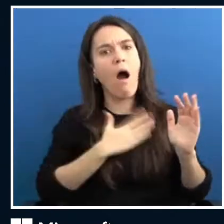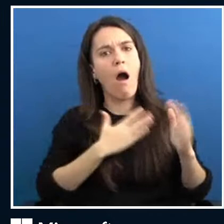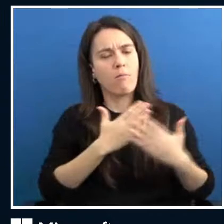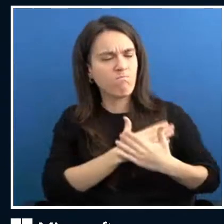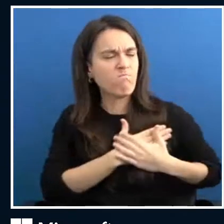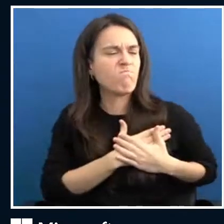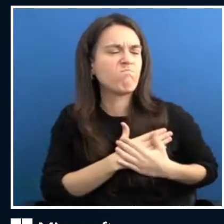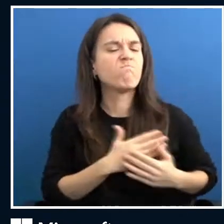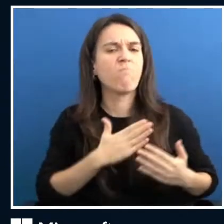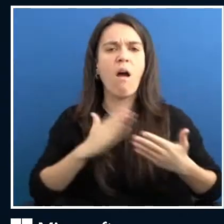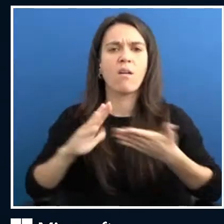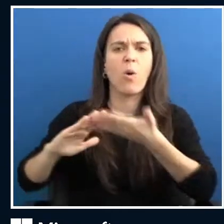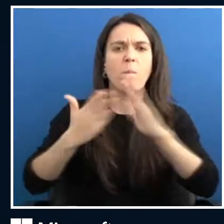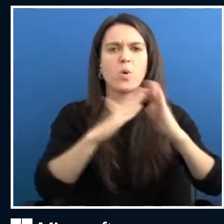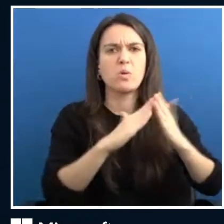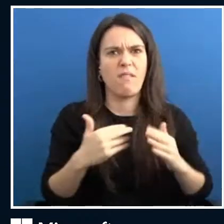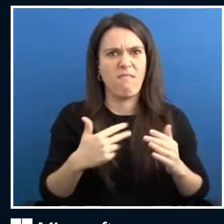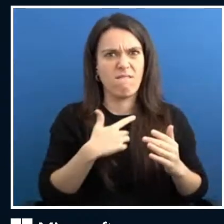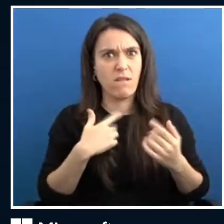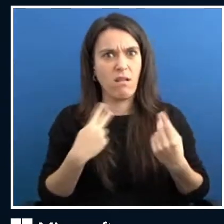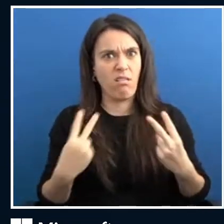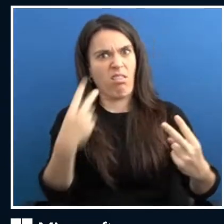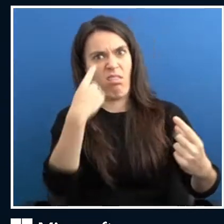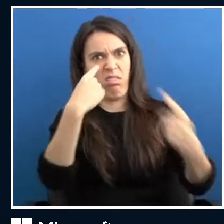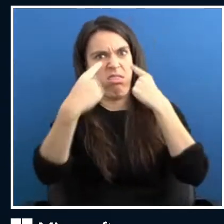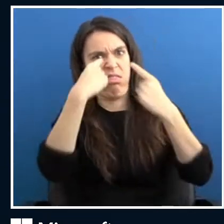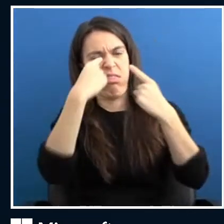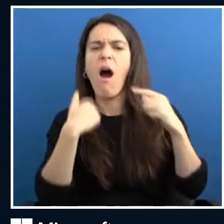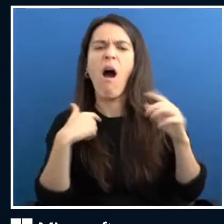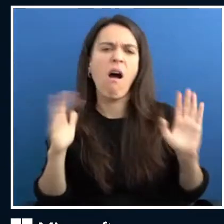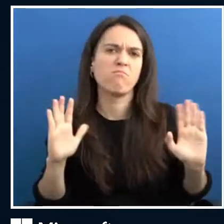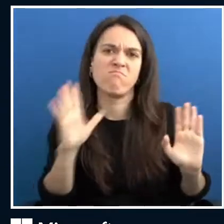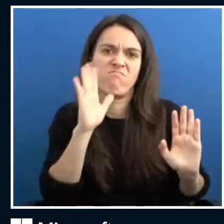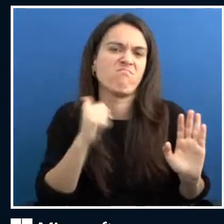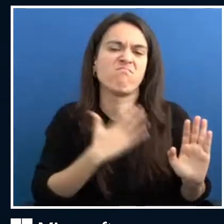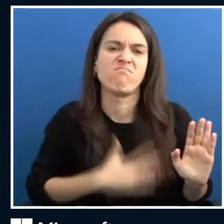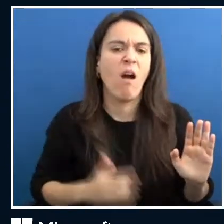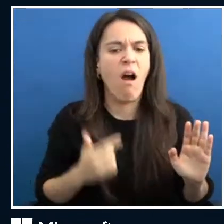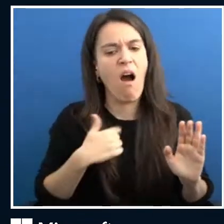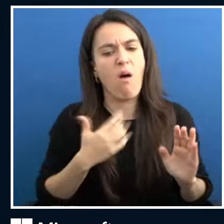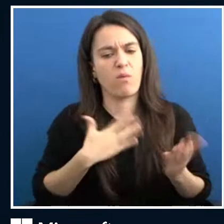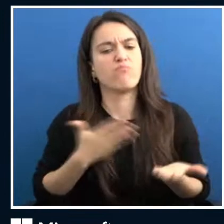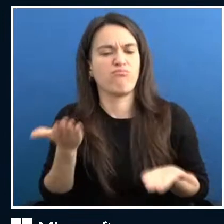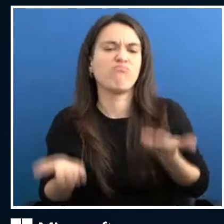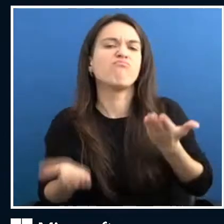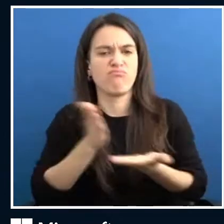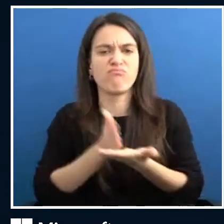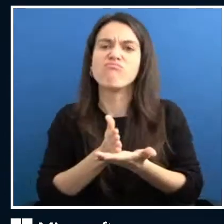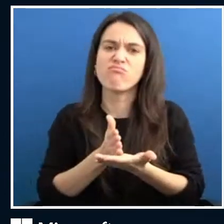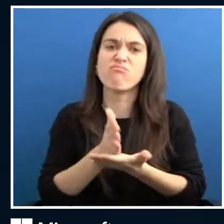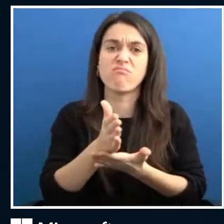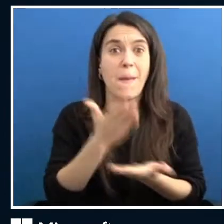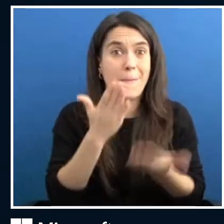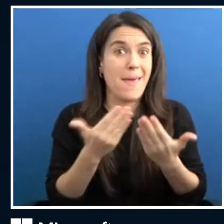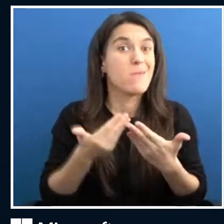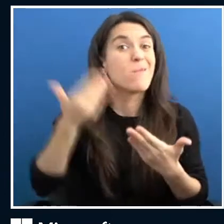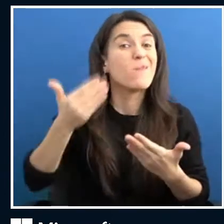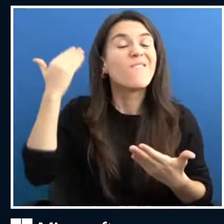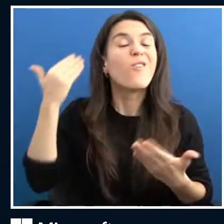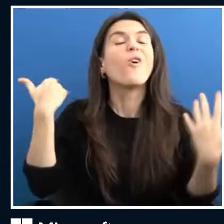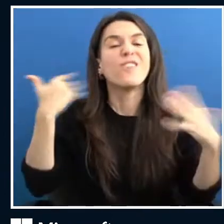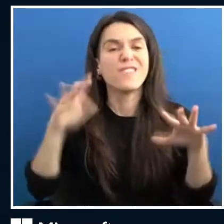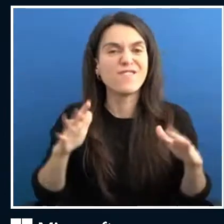fear being publicly humiliated because they probably will be publicly humiliated more so if they're caught in the